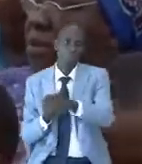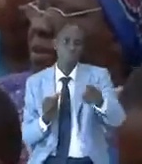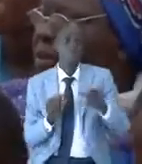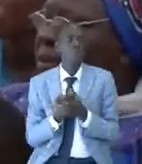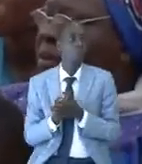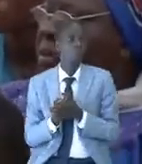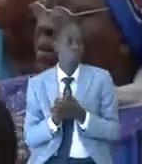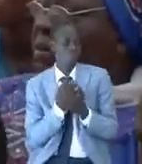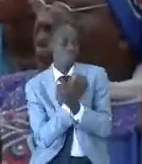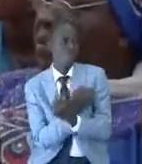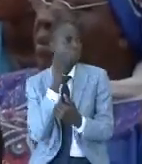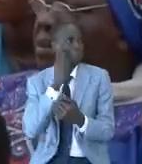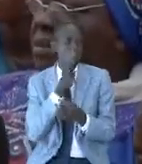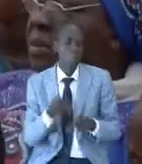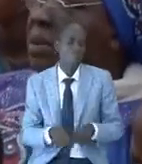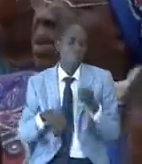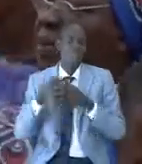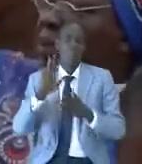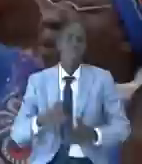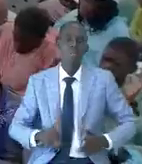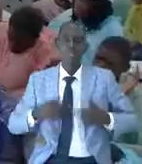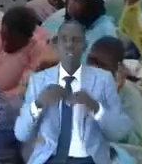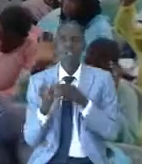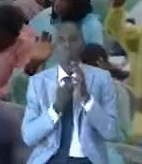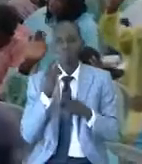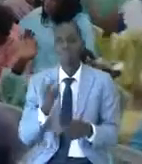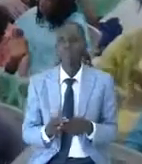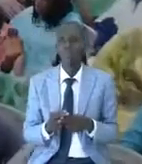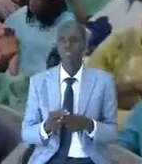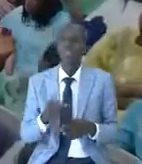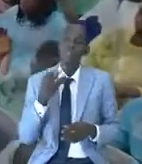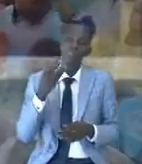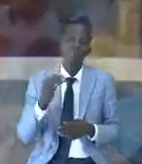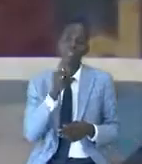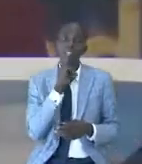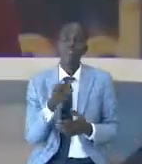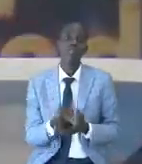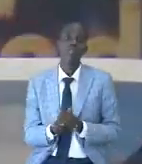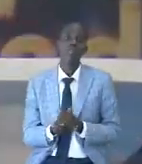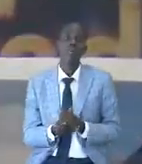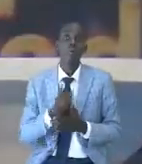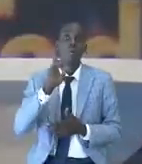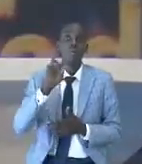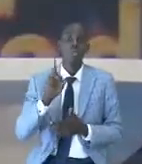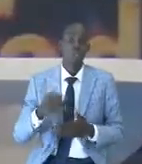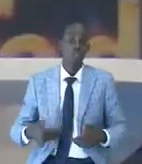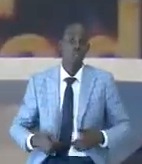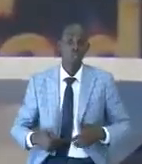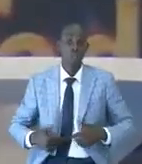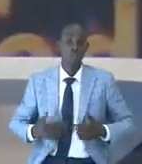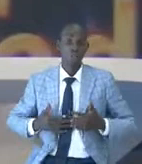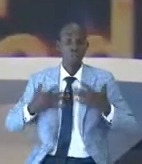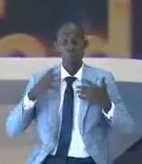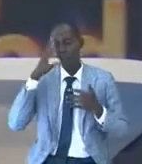Bondage will be broken out of your life. There is one young man,